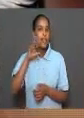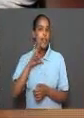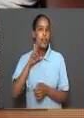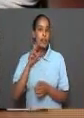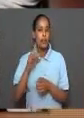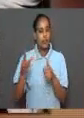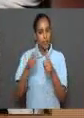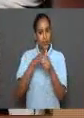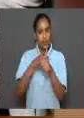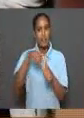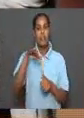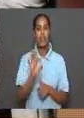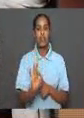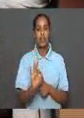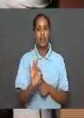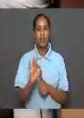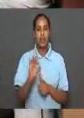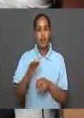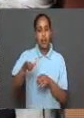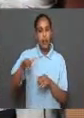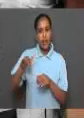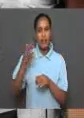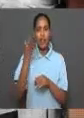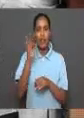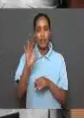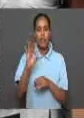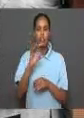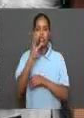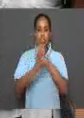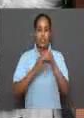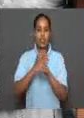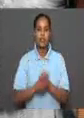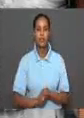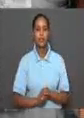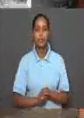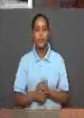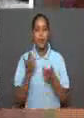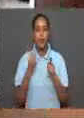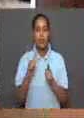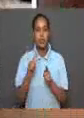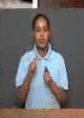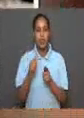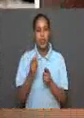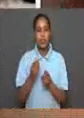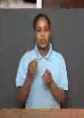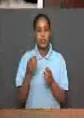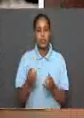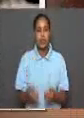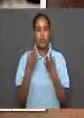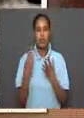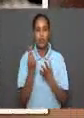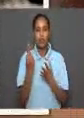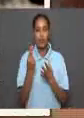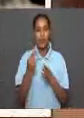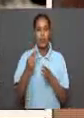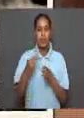Synthetic rubber was first invented in the late 19th century, when the expanded use of